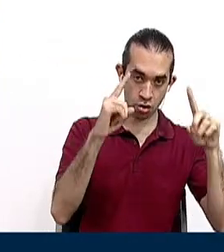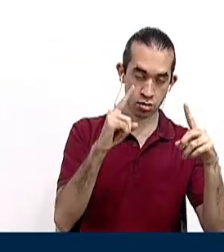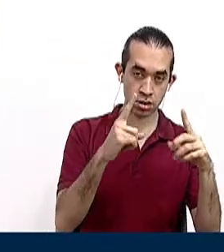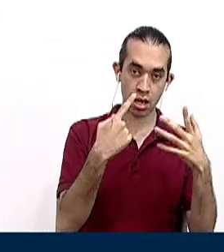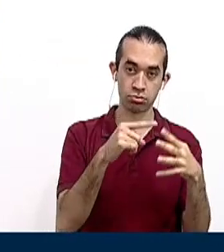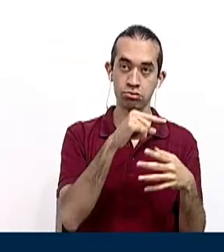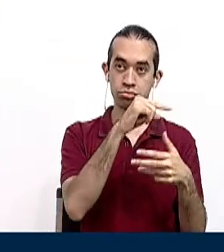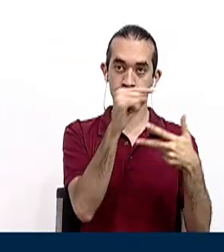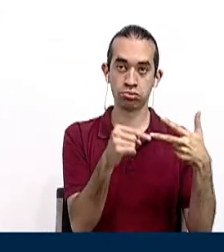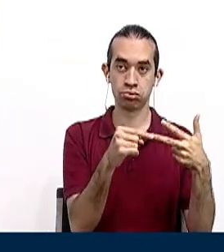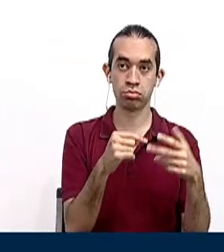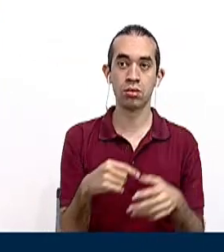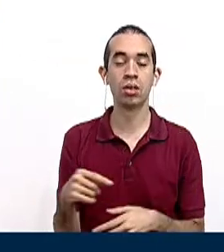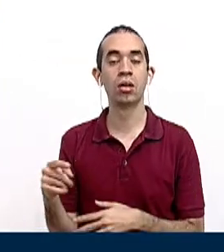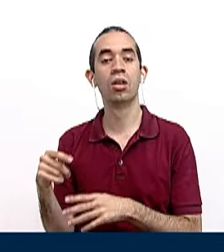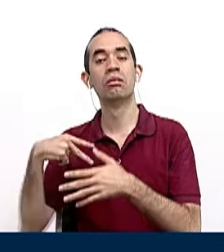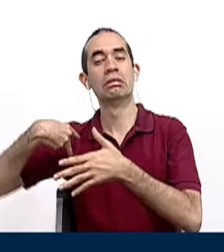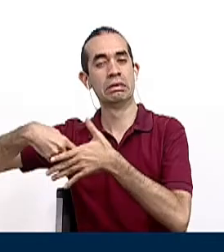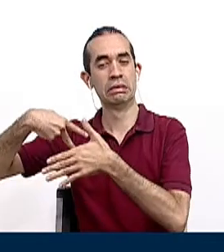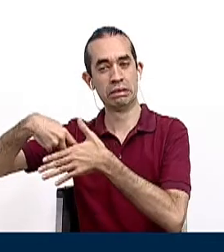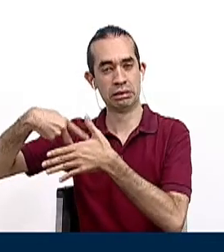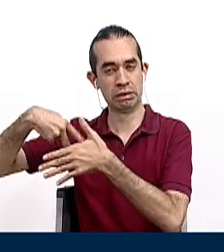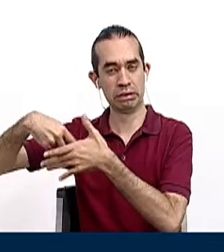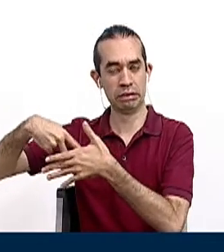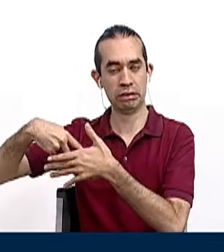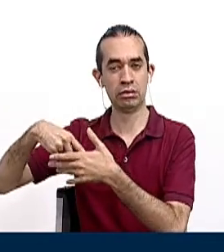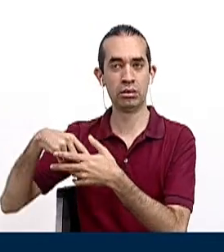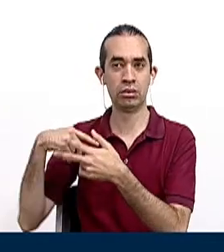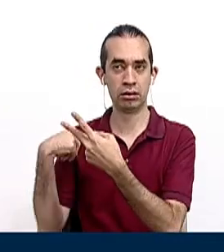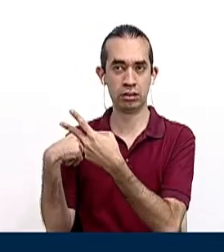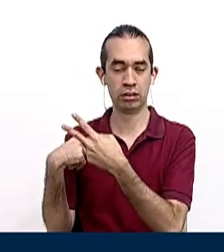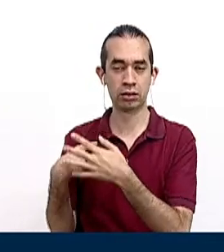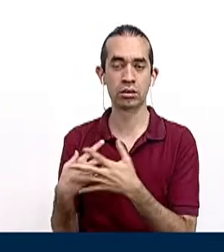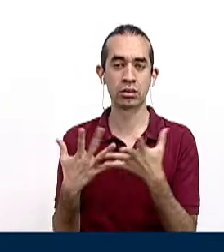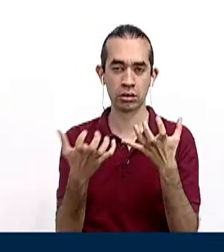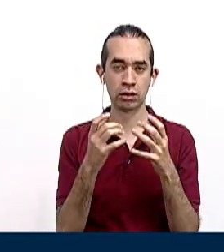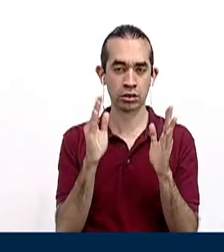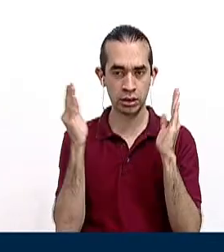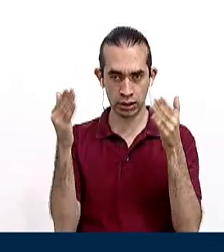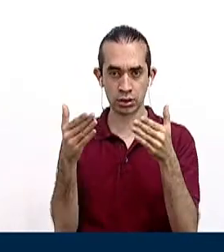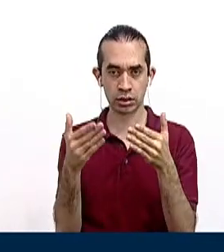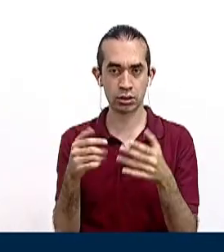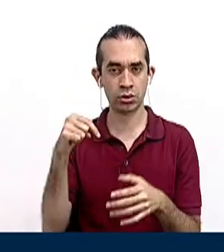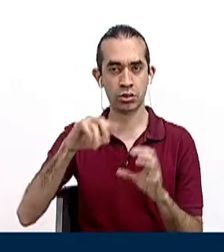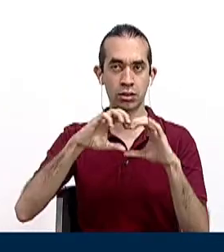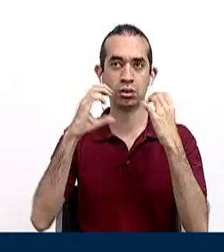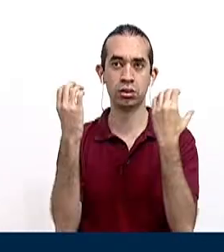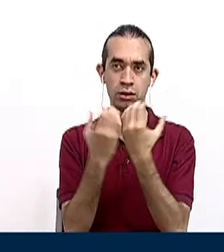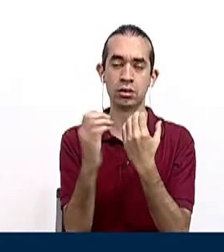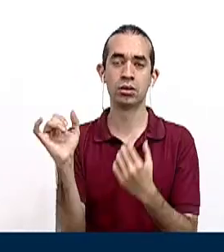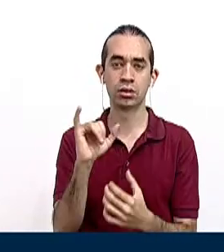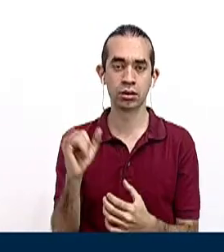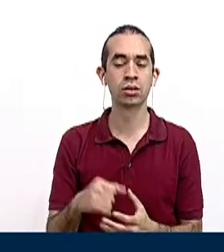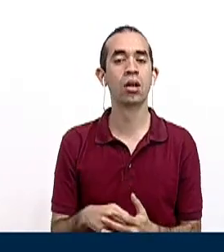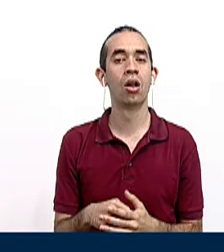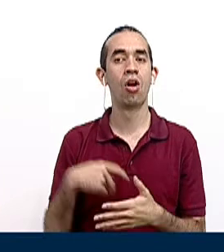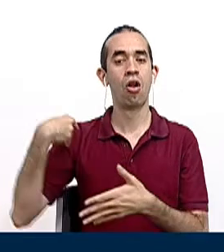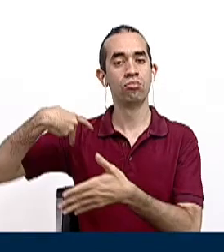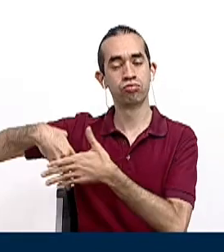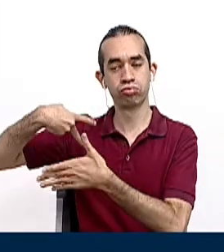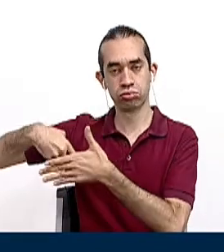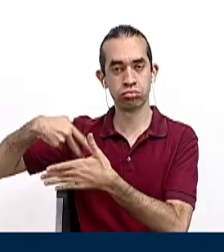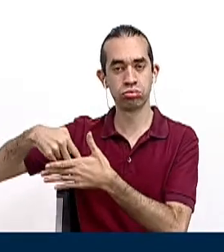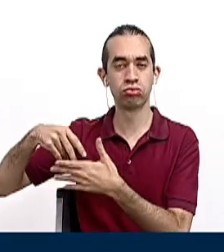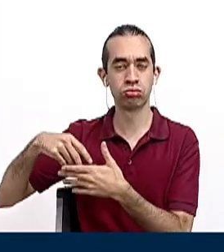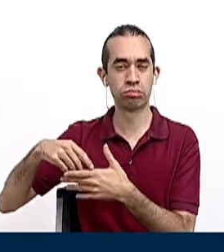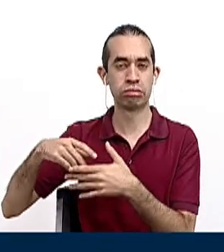she has accomplished, and the obstacles, which is one of the things we want to focus on today's class as well. The obstacles that she